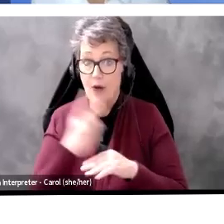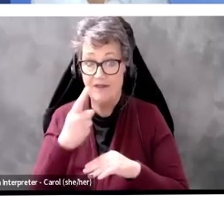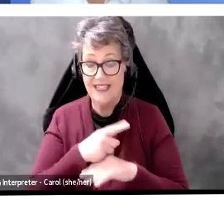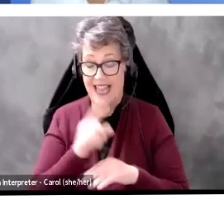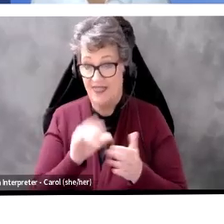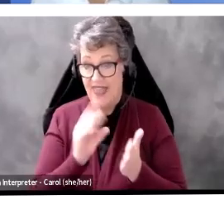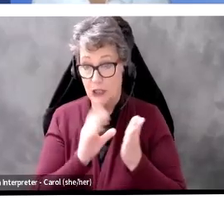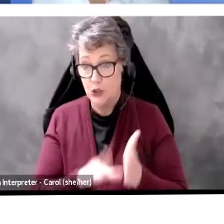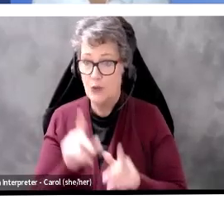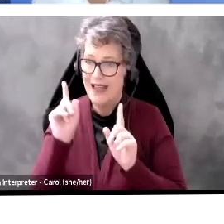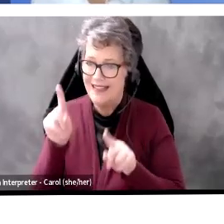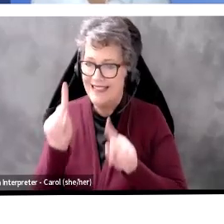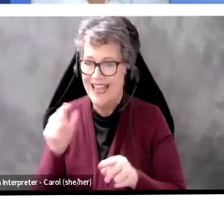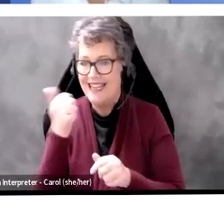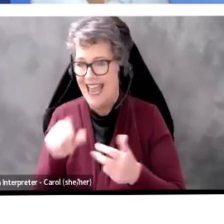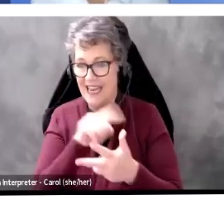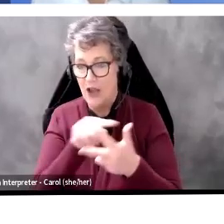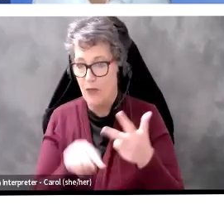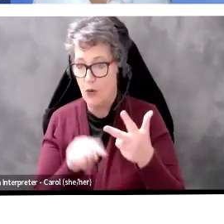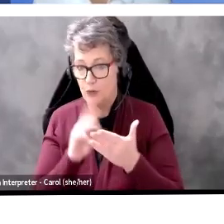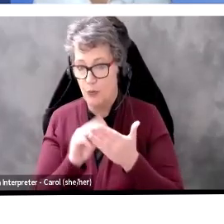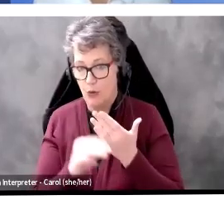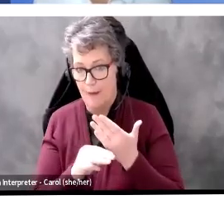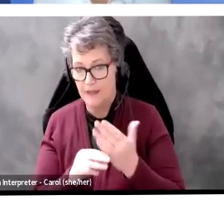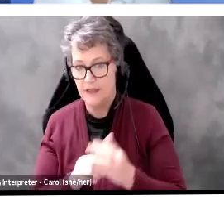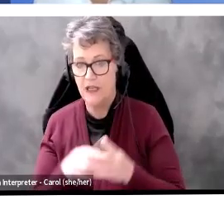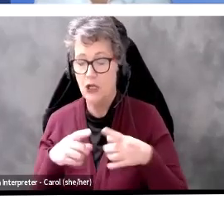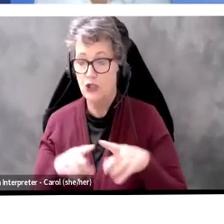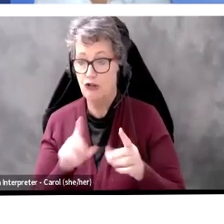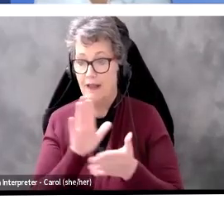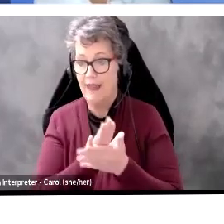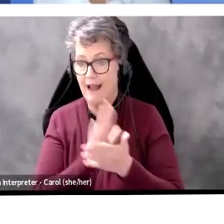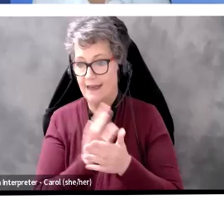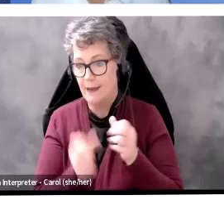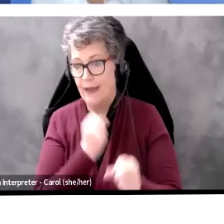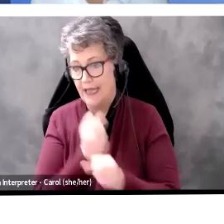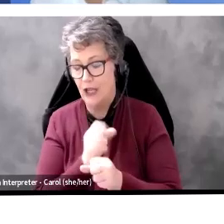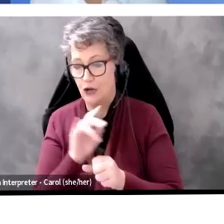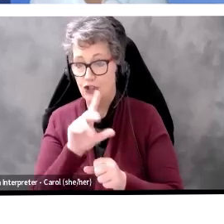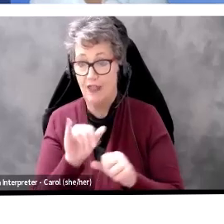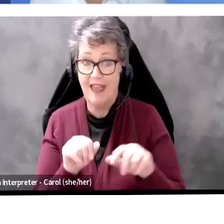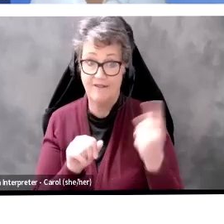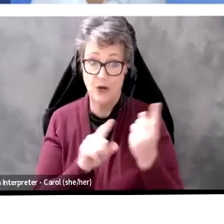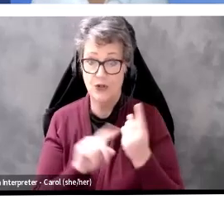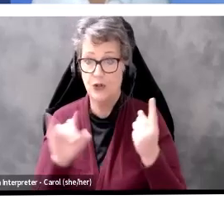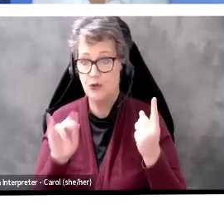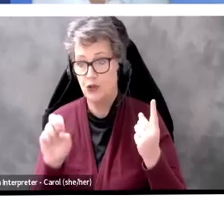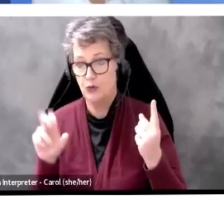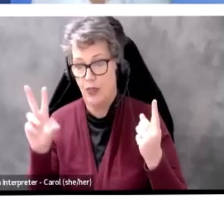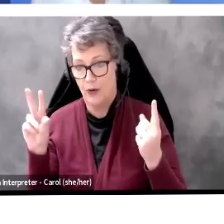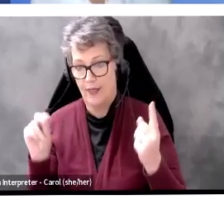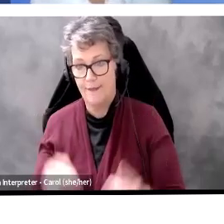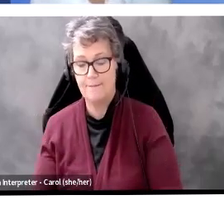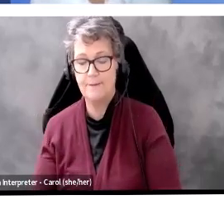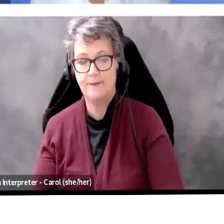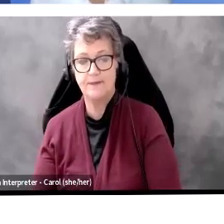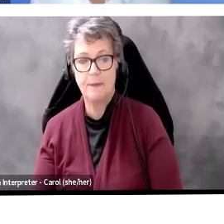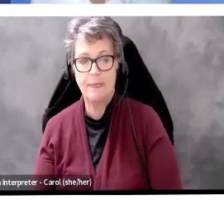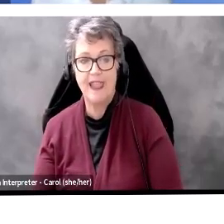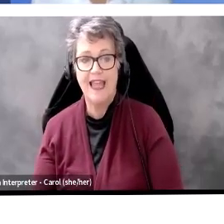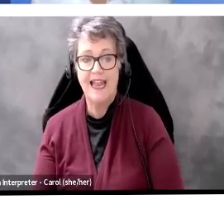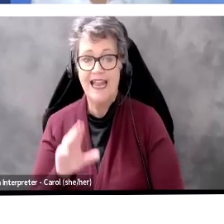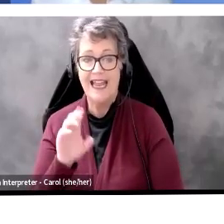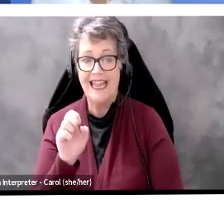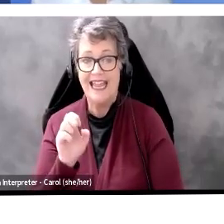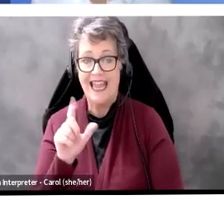student attended any one of the programs during the academic year, July 1 to June 30th. An